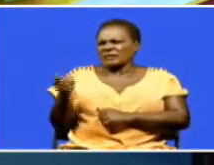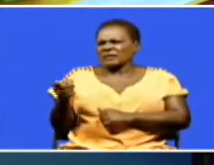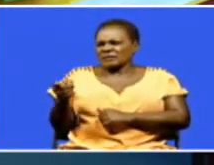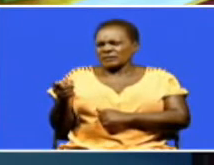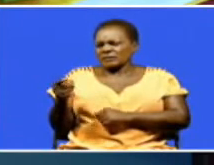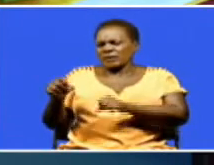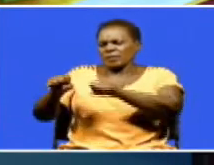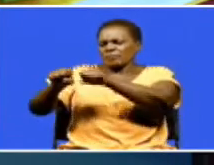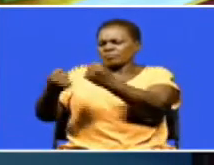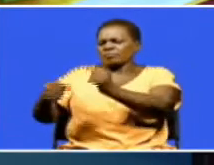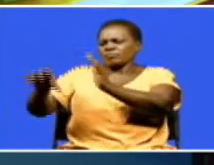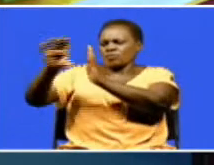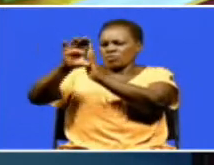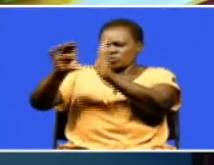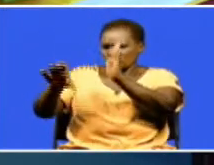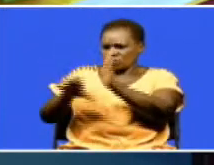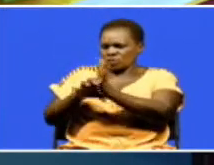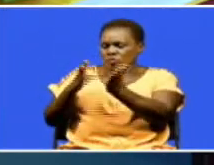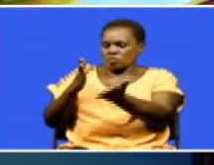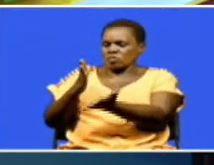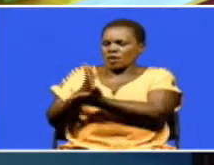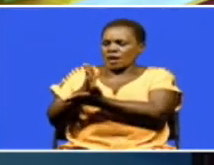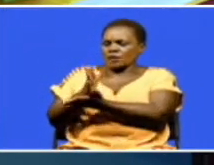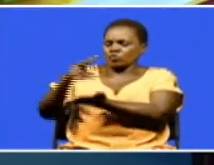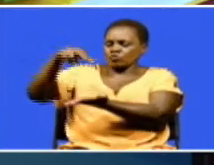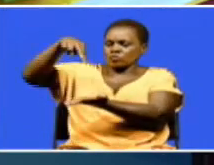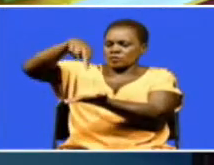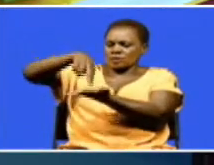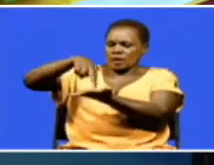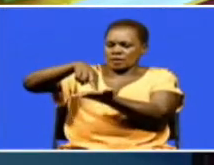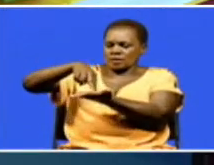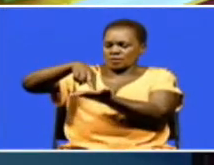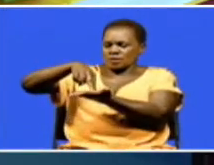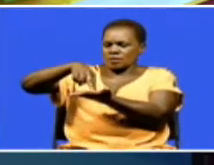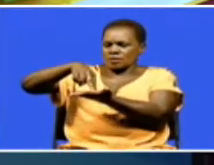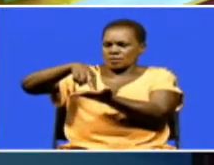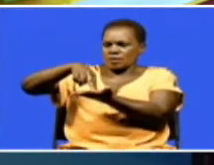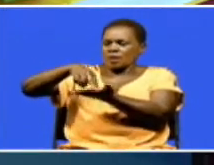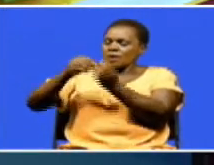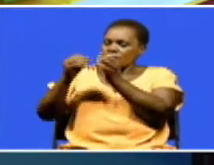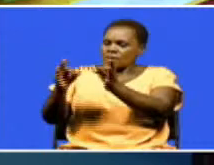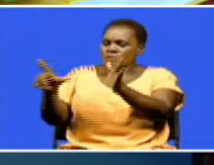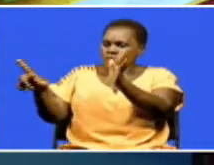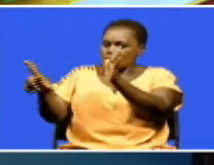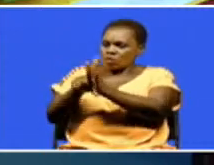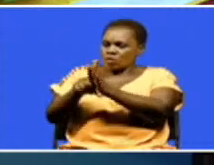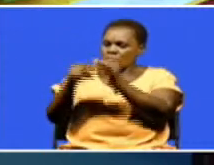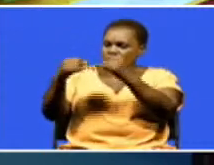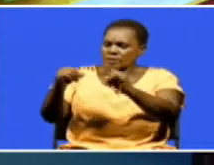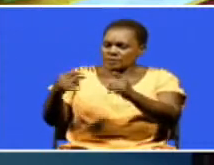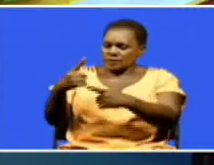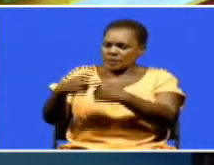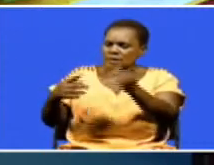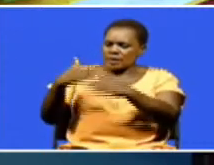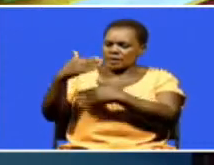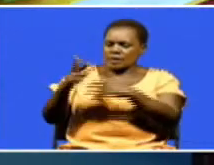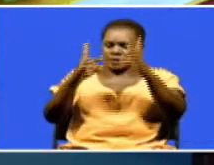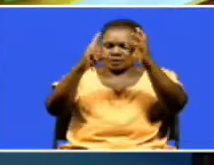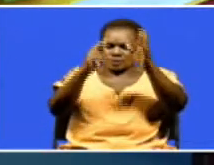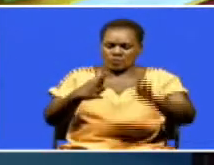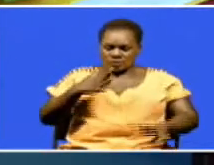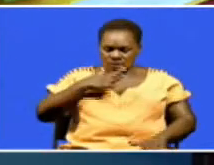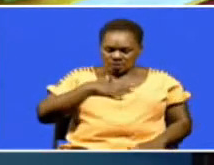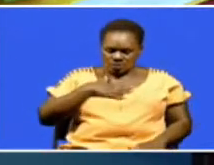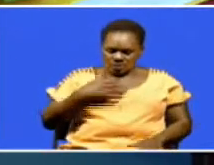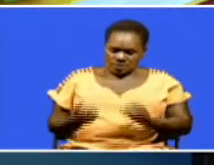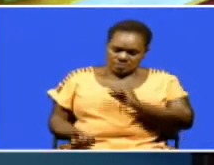gross violation of the constitutional right to vote for or be voted for if the law comes into effect next year. KTN's Emmanuel